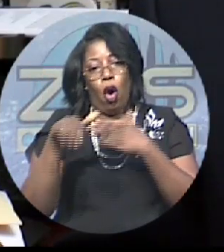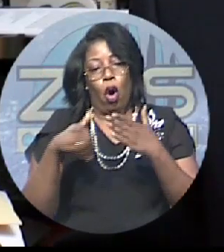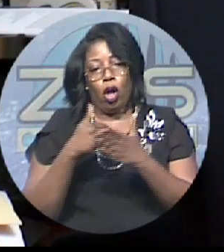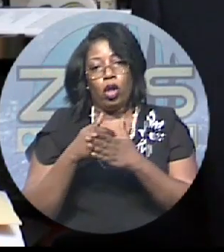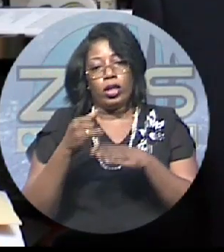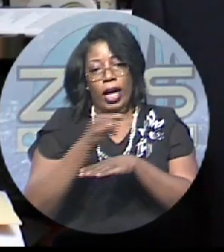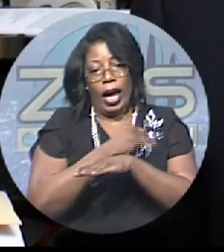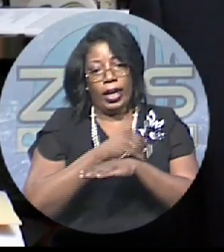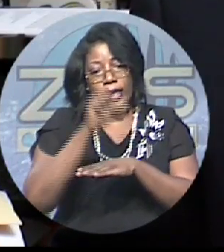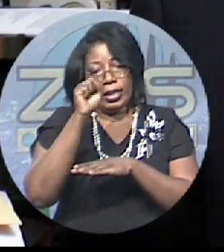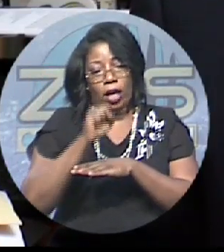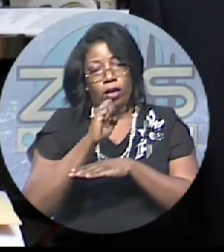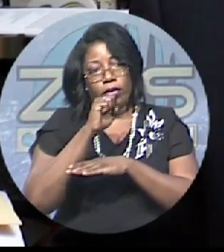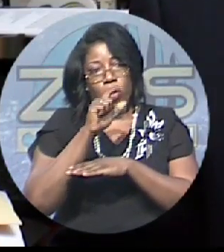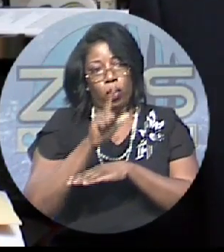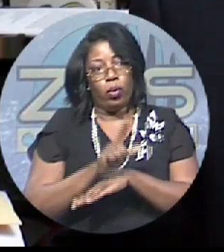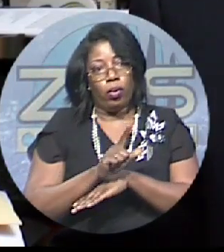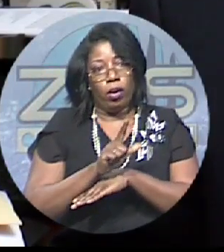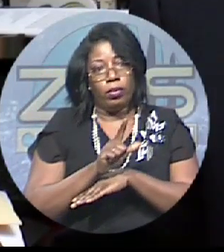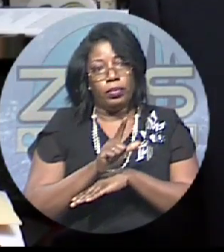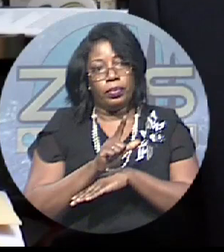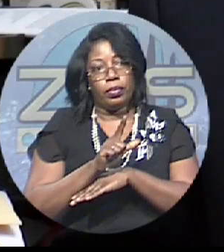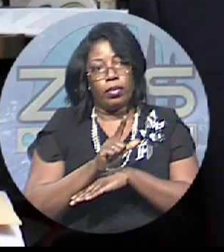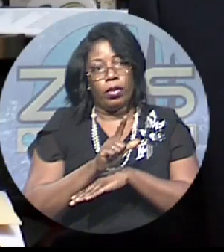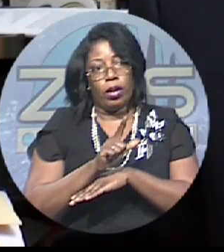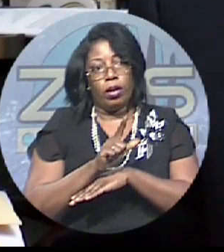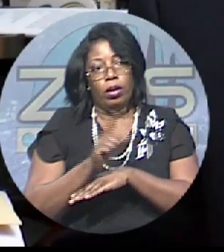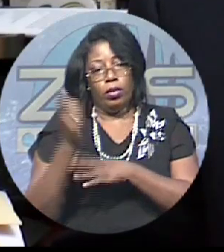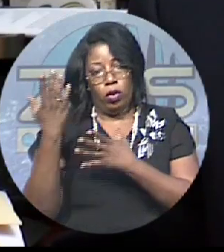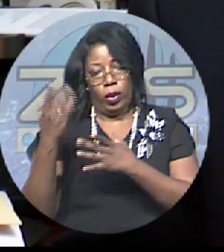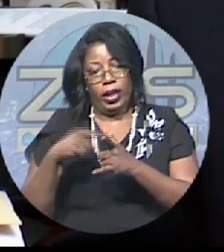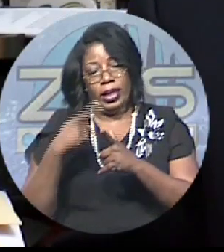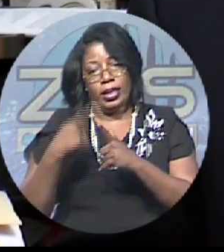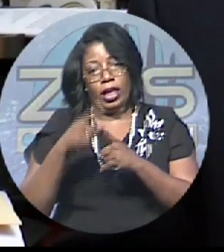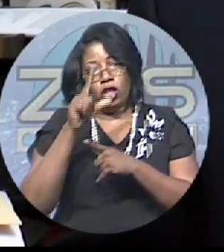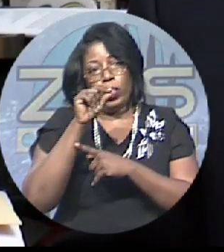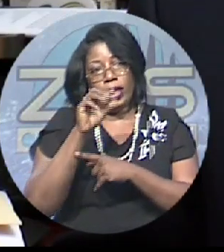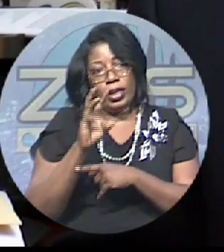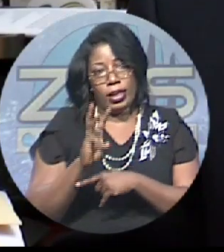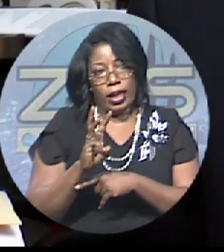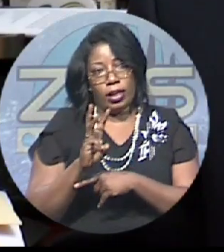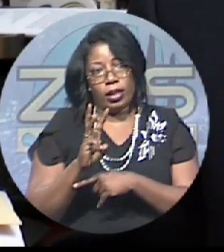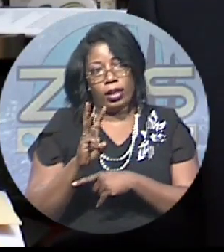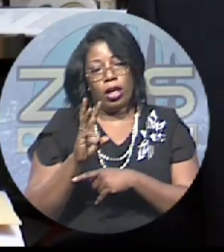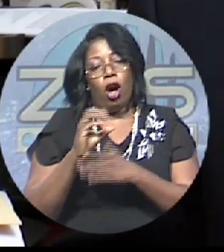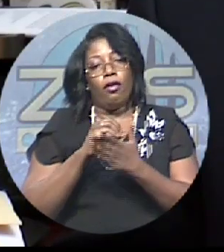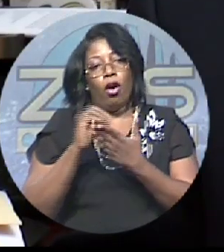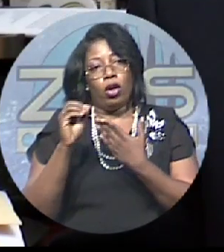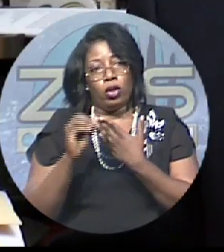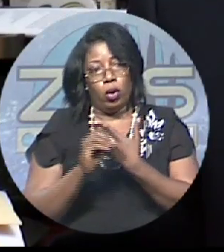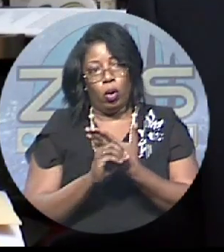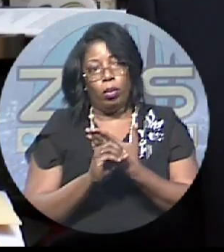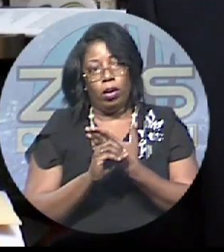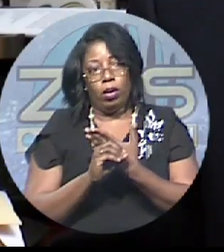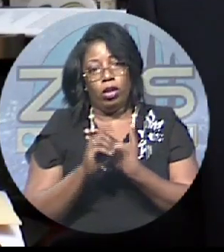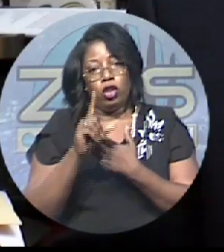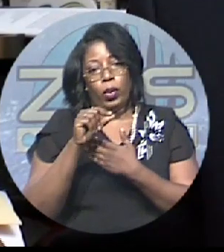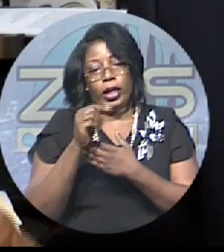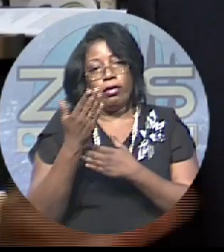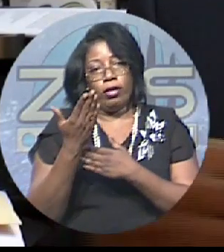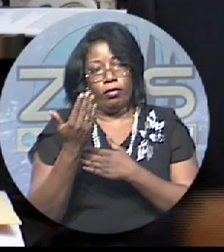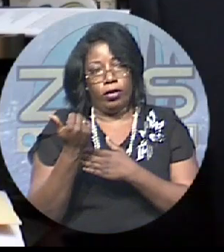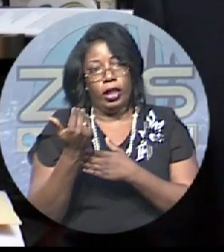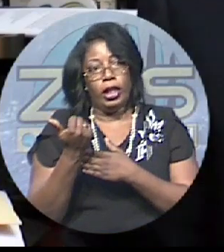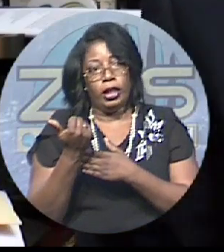of Eleuthera, will be postponed until the 26th of October